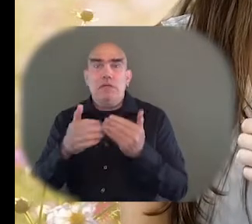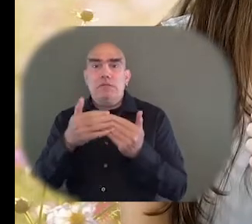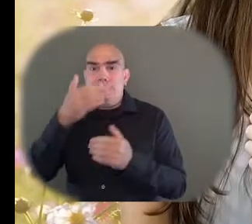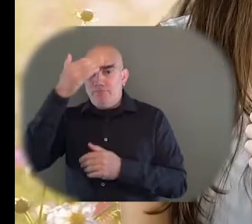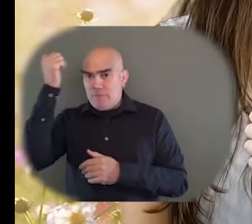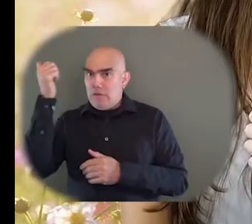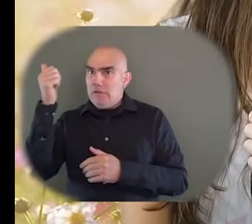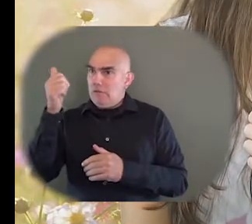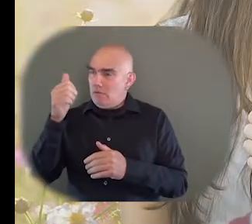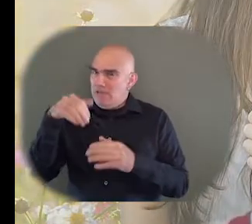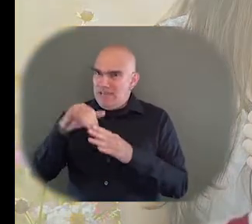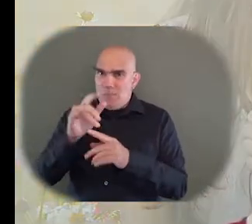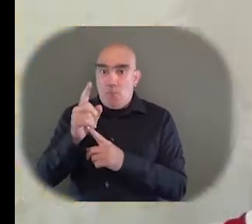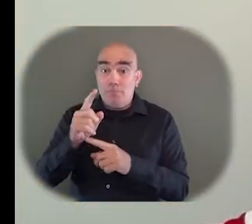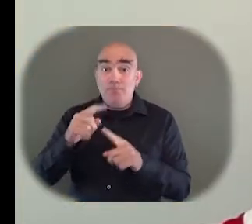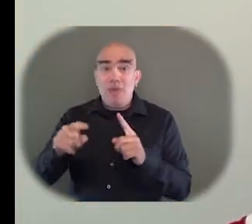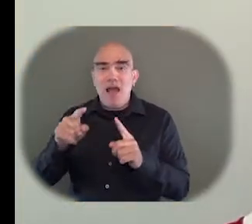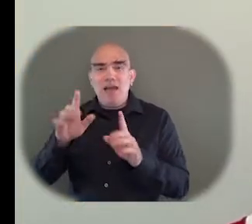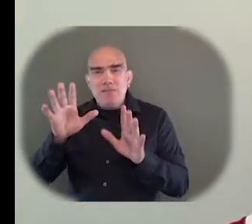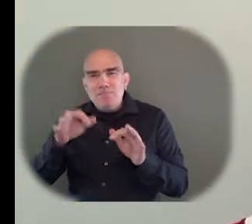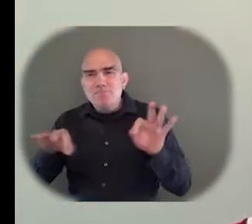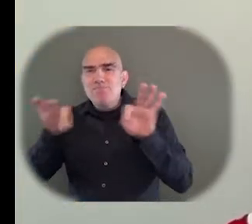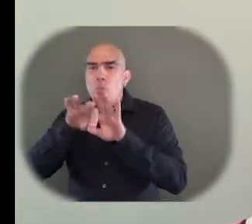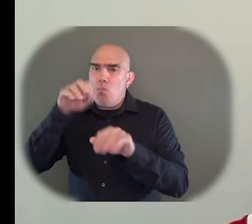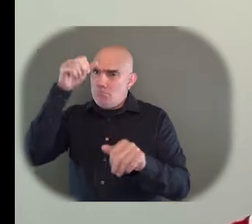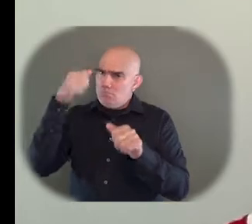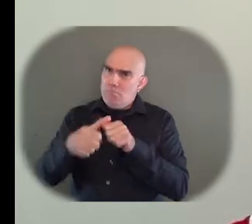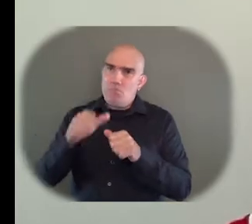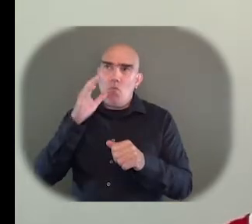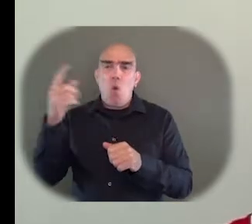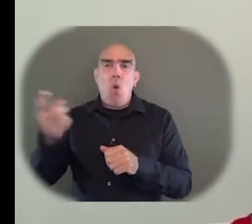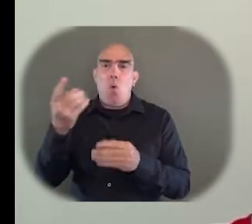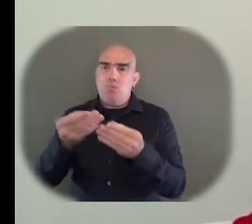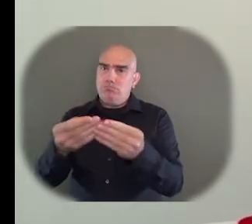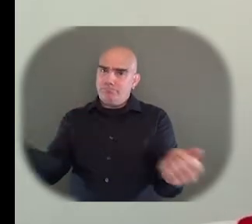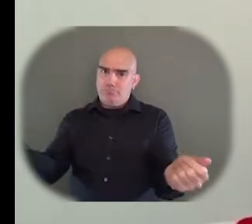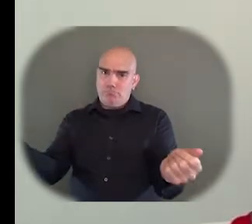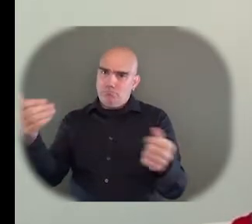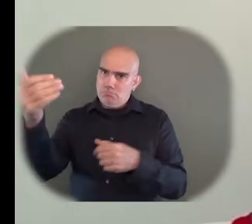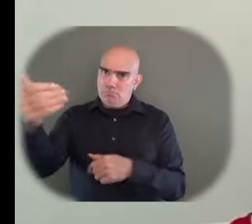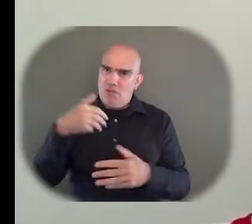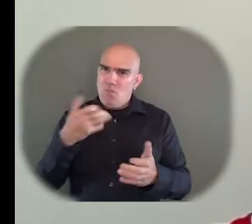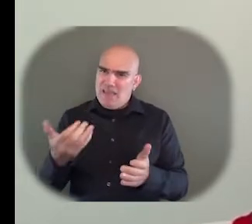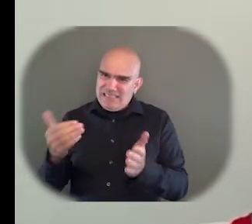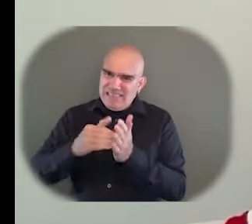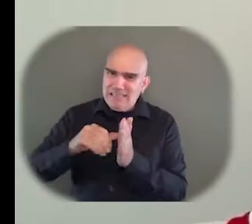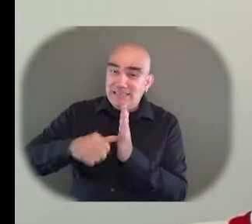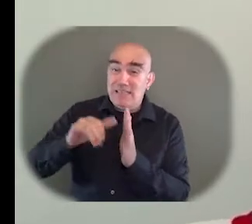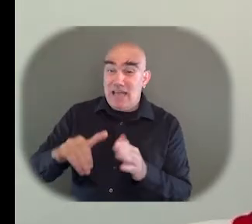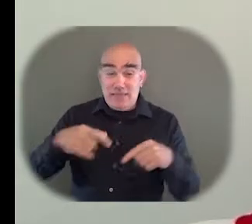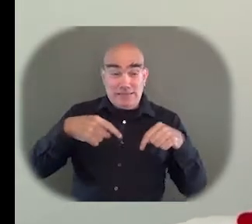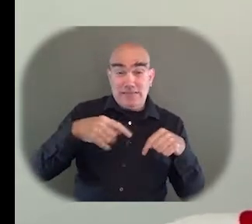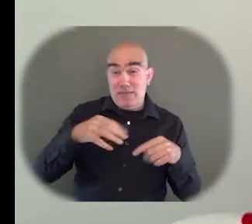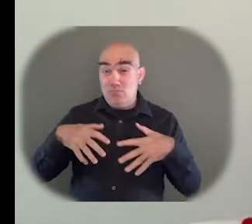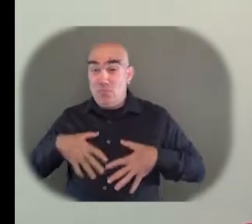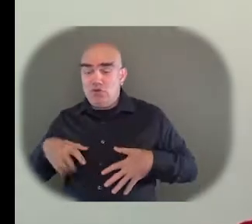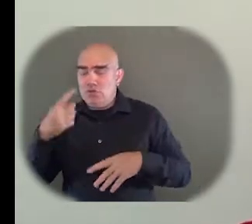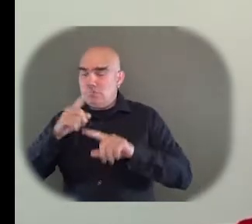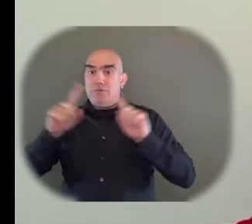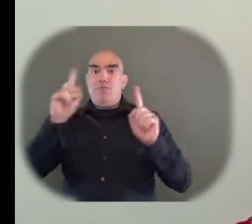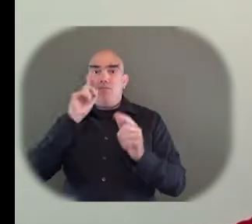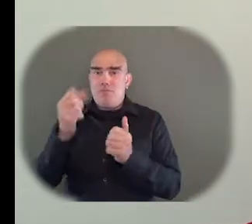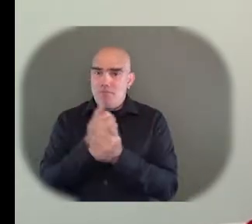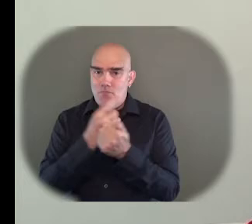will always pass. I want to re-emphasize that anxiety and depression look different for everyone, and just because you might experience some of